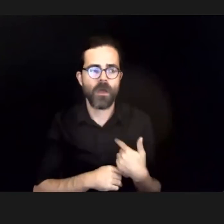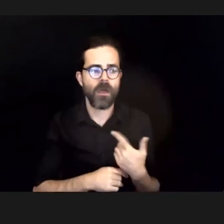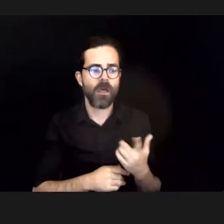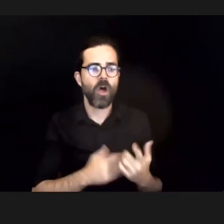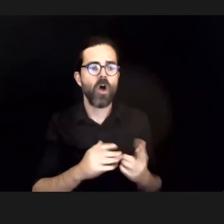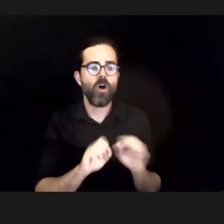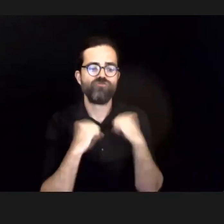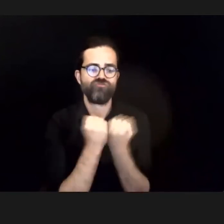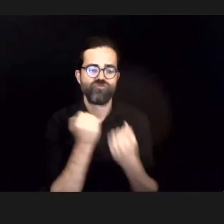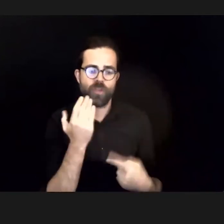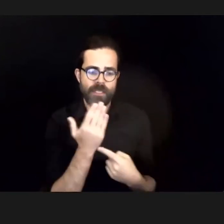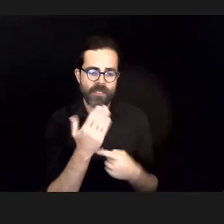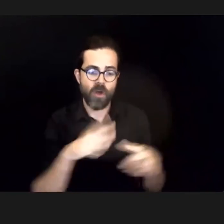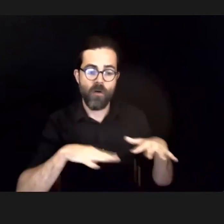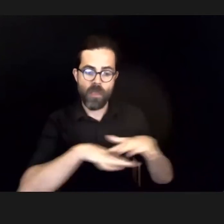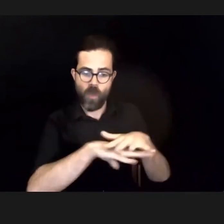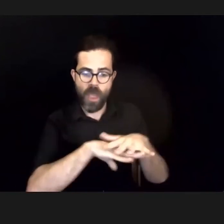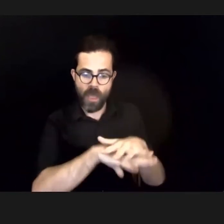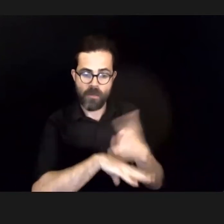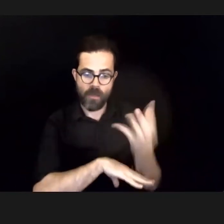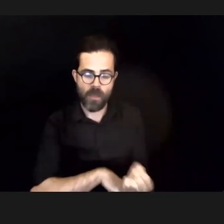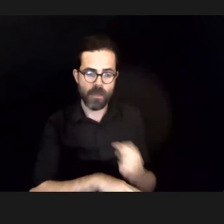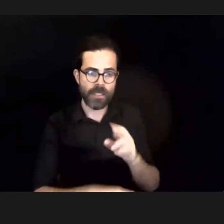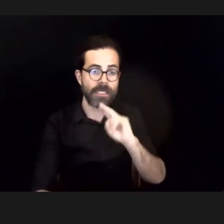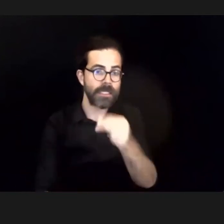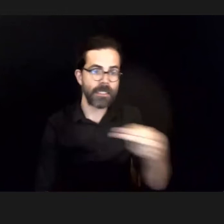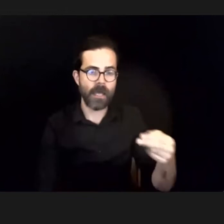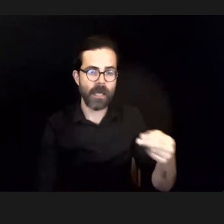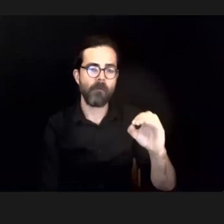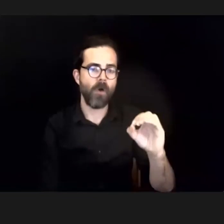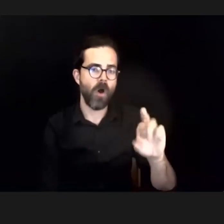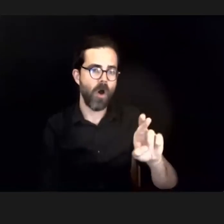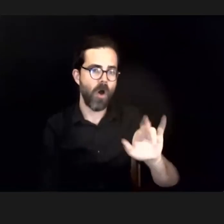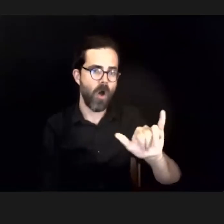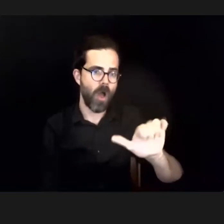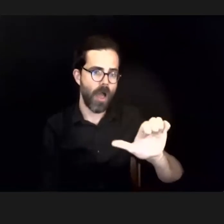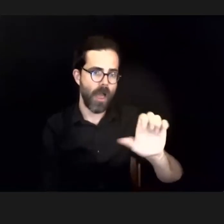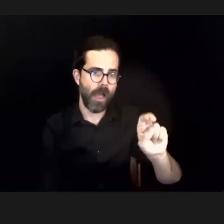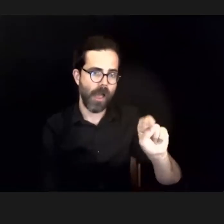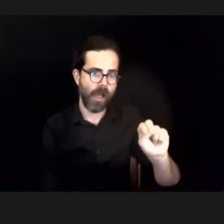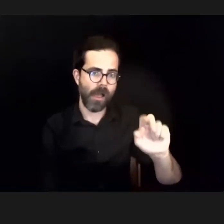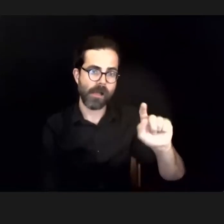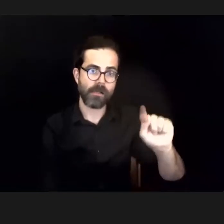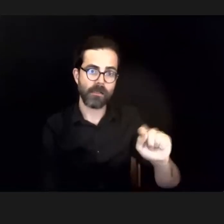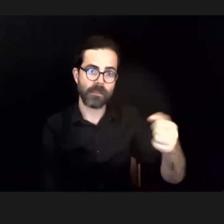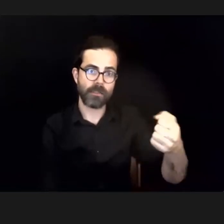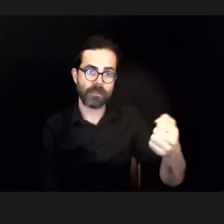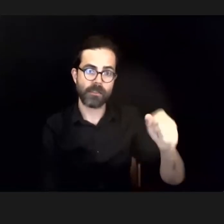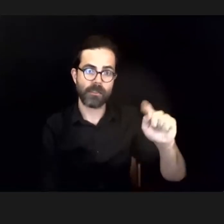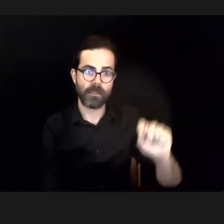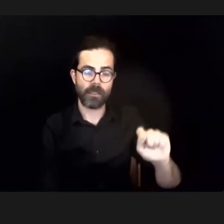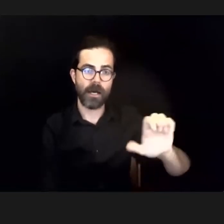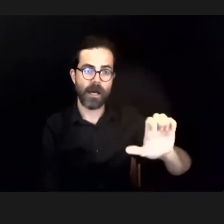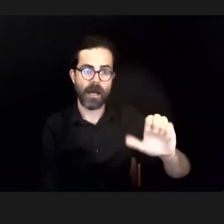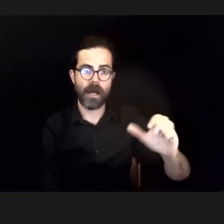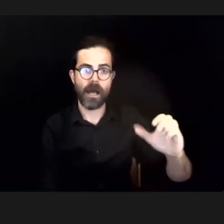a platform with the name of Orientatech. It's a kind of TripAdvisor of social technology,